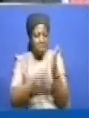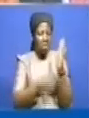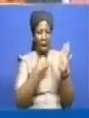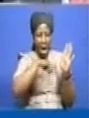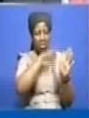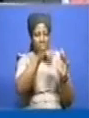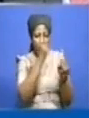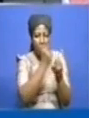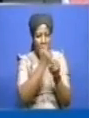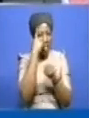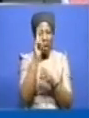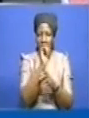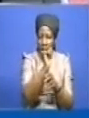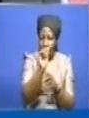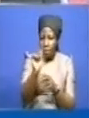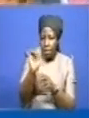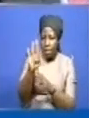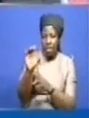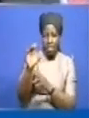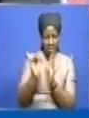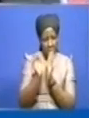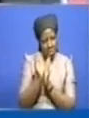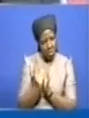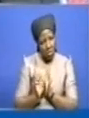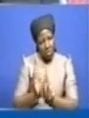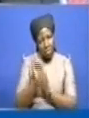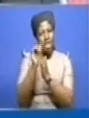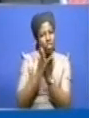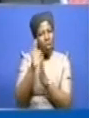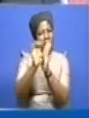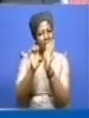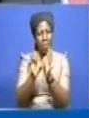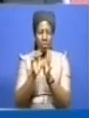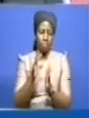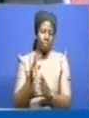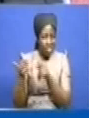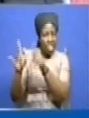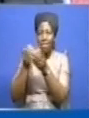for ABCD to lead by example, they will tell us. And we will abide